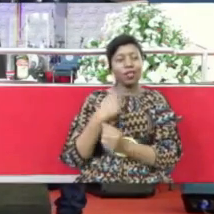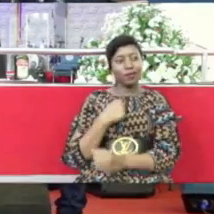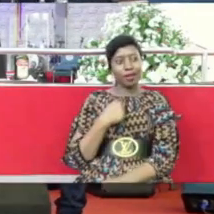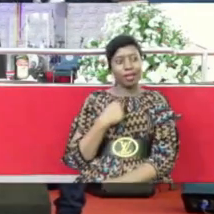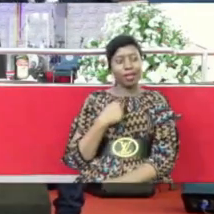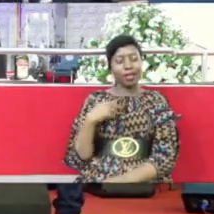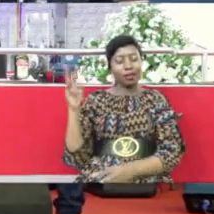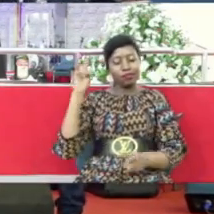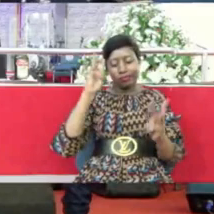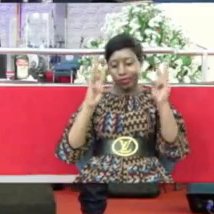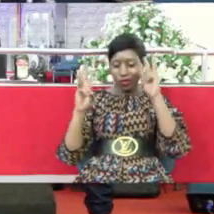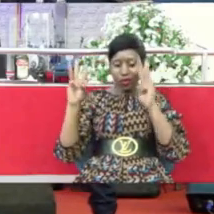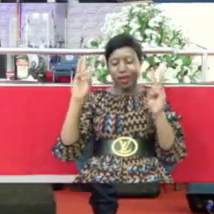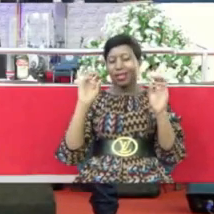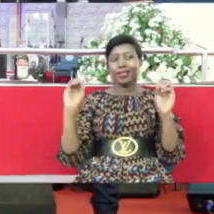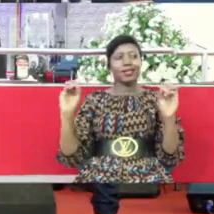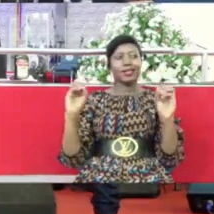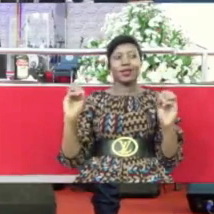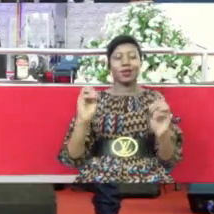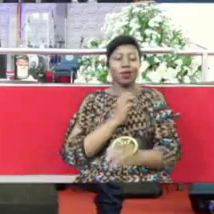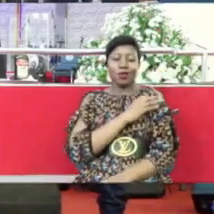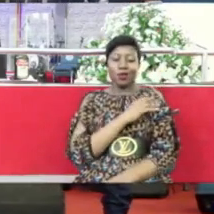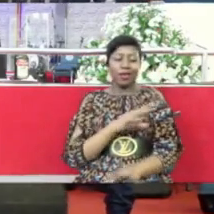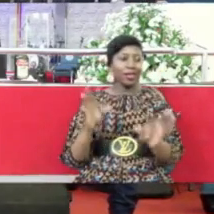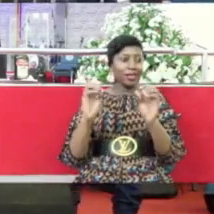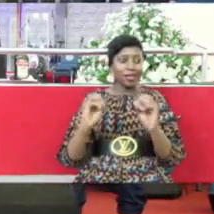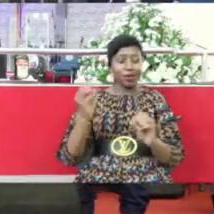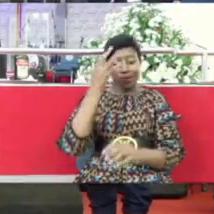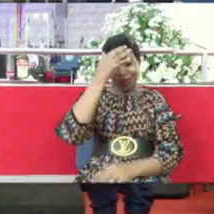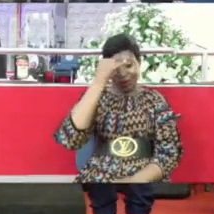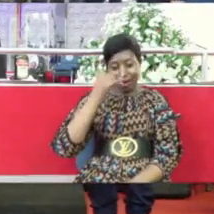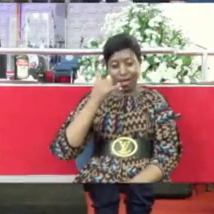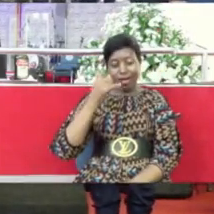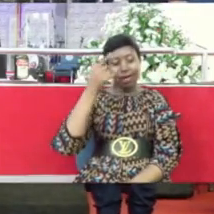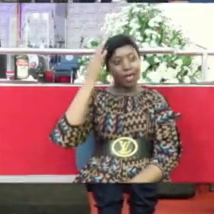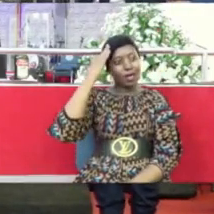worries. Hakuna uoga. Let the father deal with it. Wacha baba shughulikie.